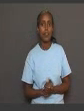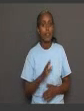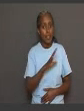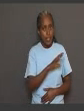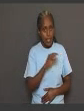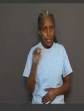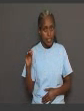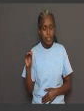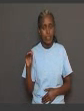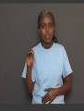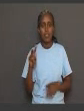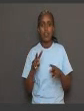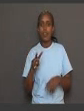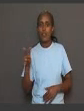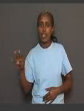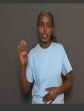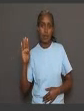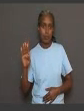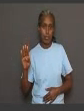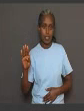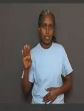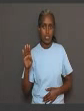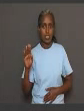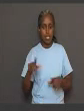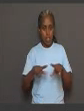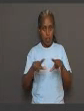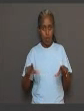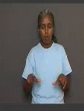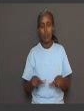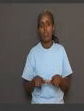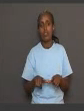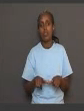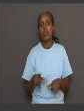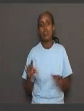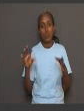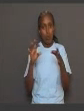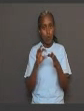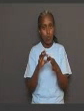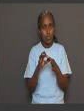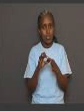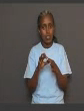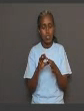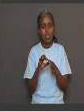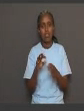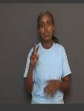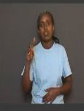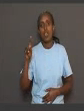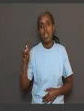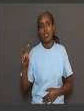and that vector B is located at coordinates